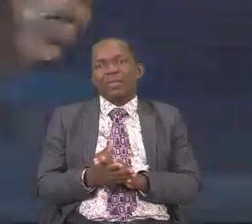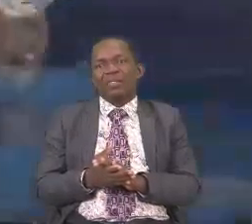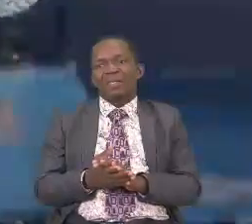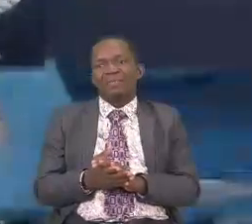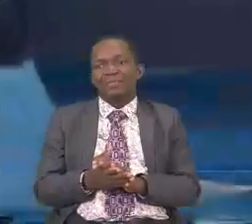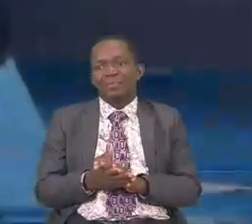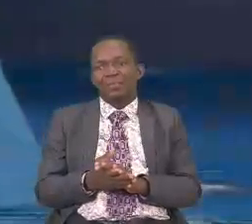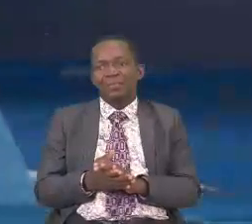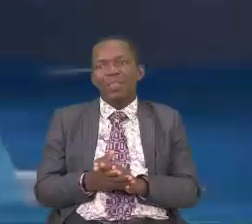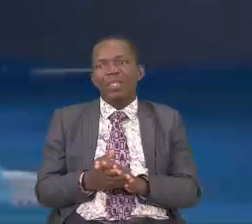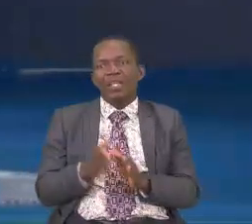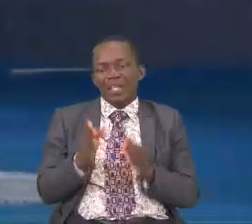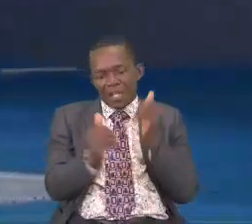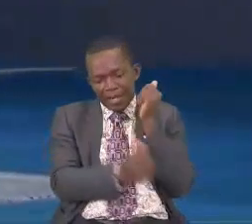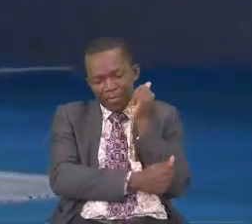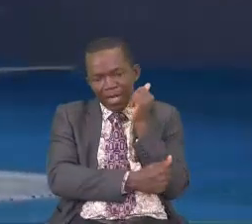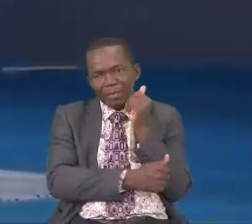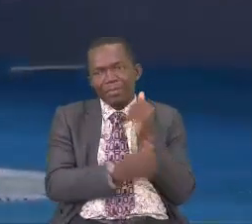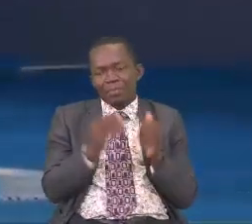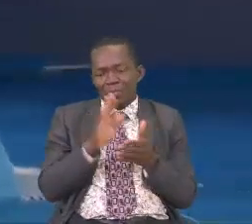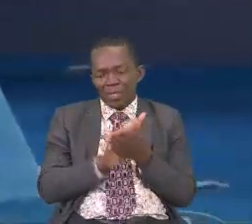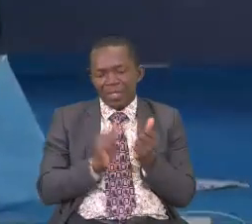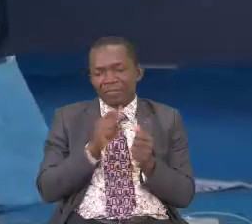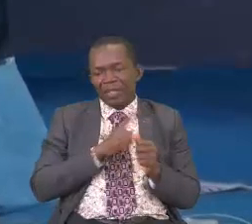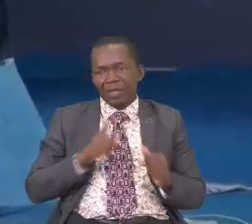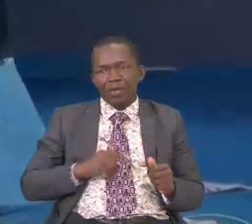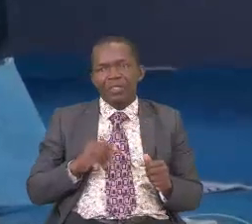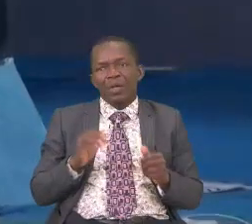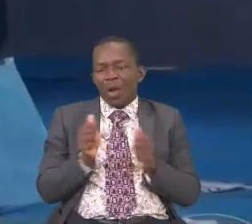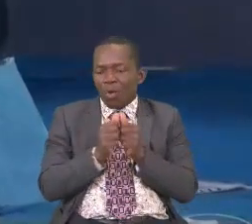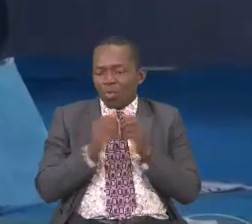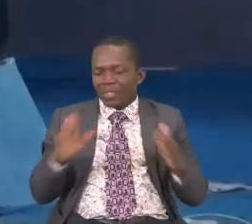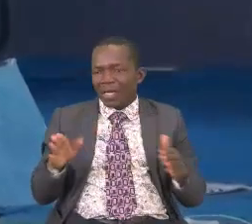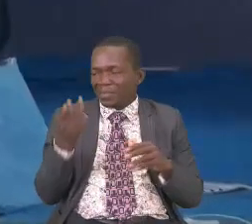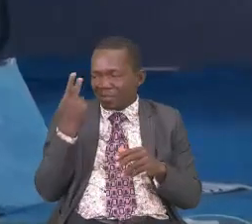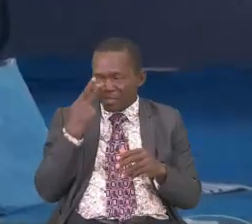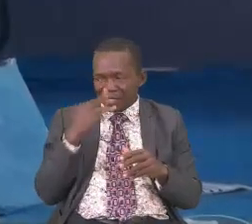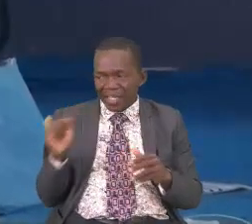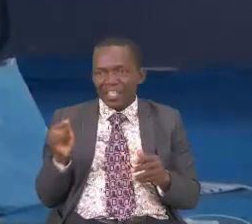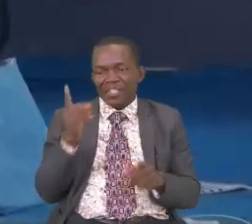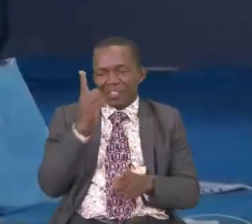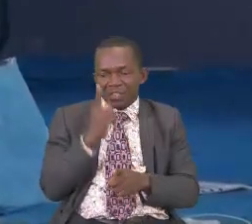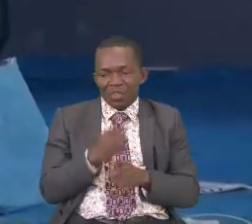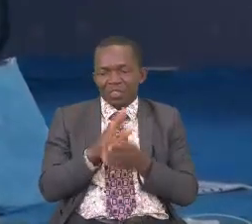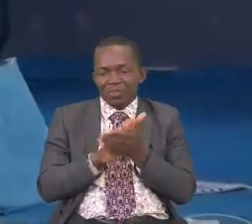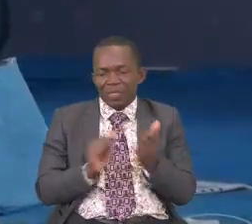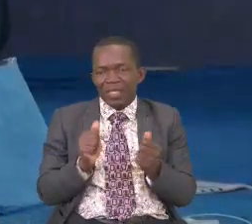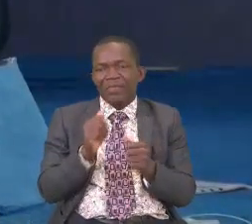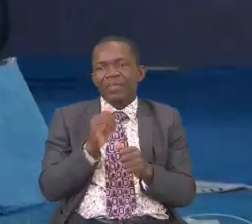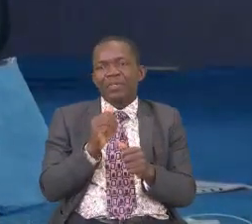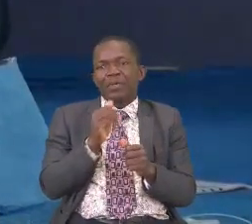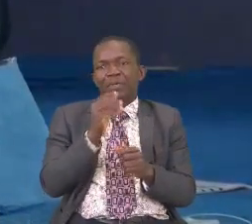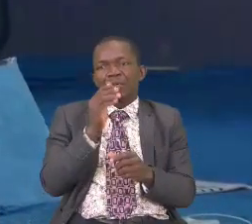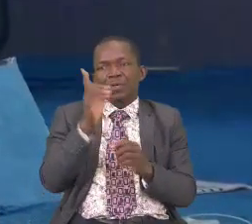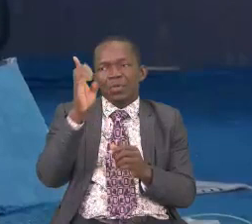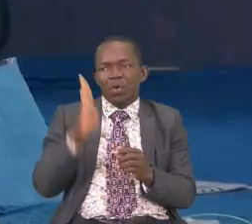without seeing anything that will show that God will answer him sightless